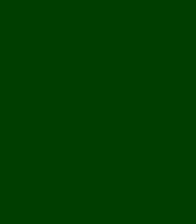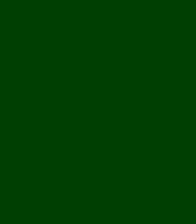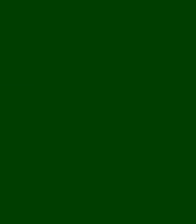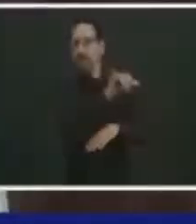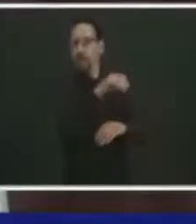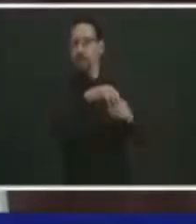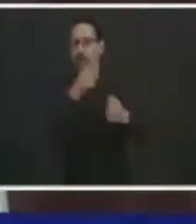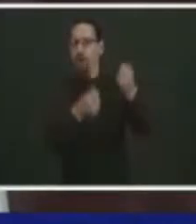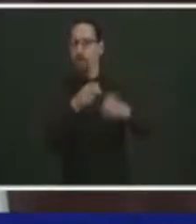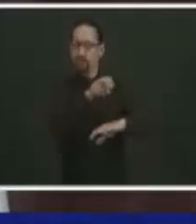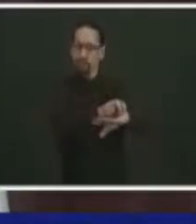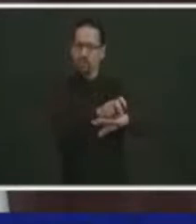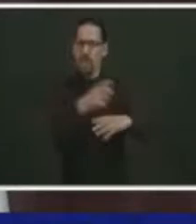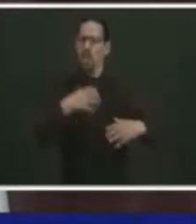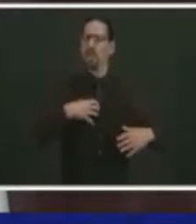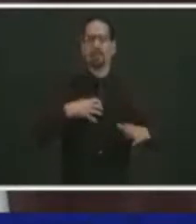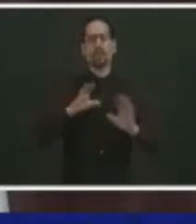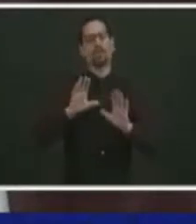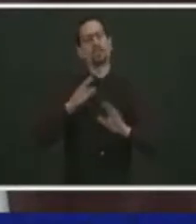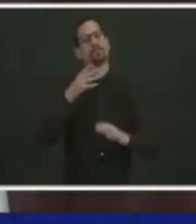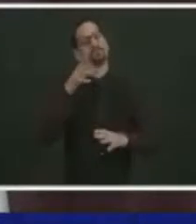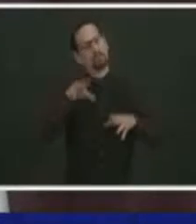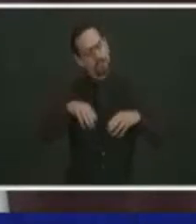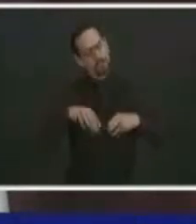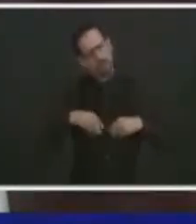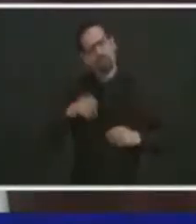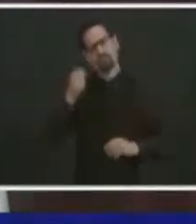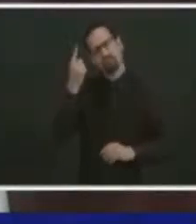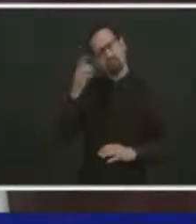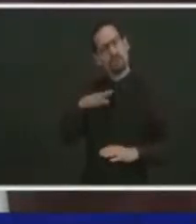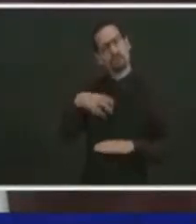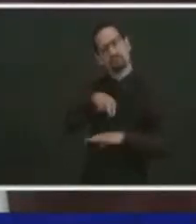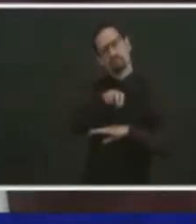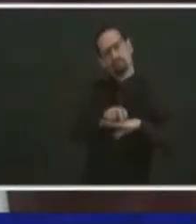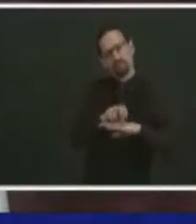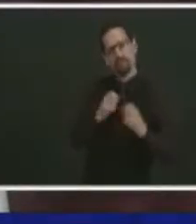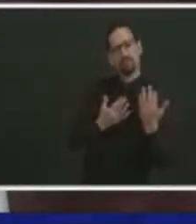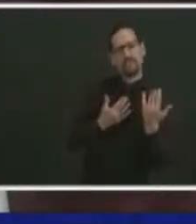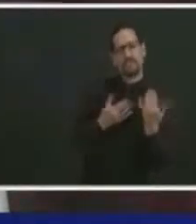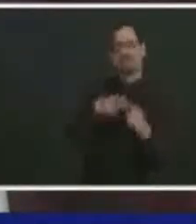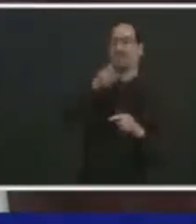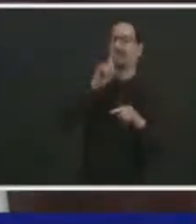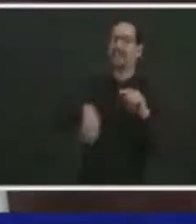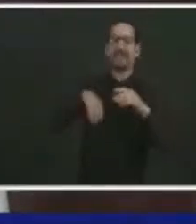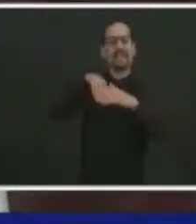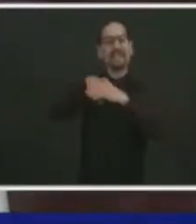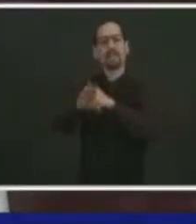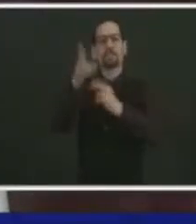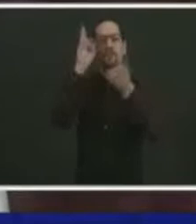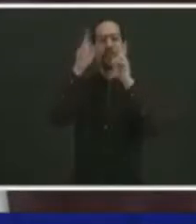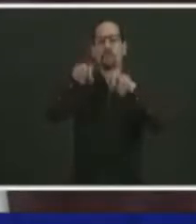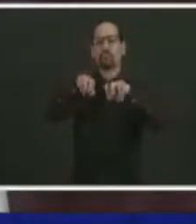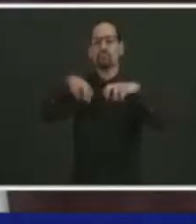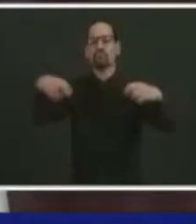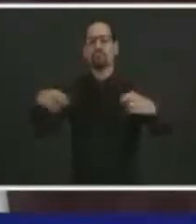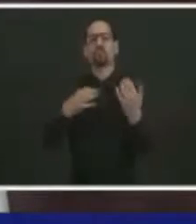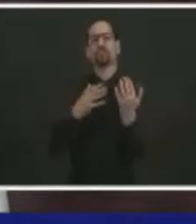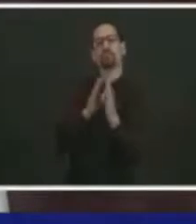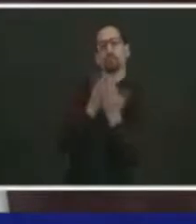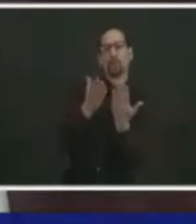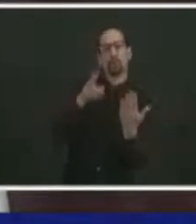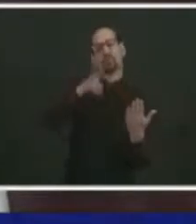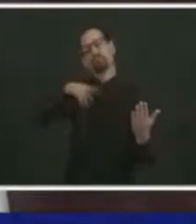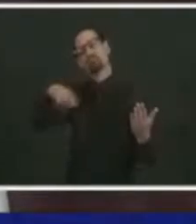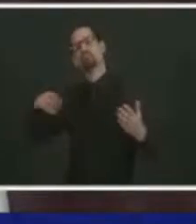If you go to church or a synagogue or worship and it's different and there's not the music you like and you